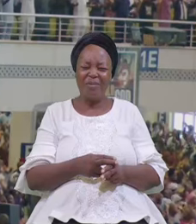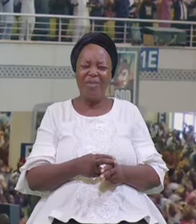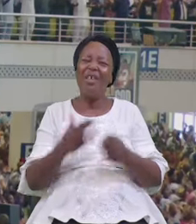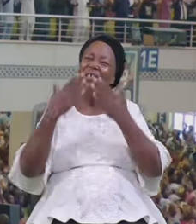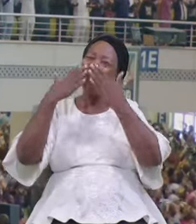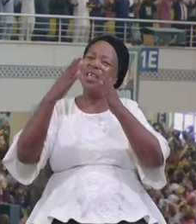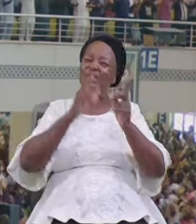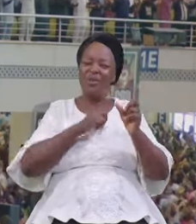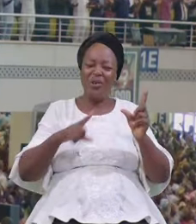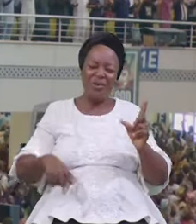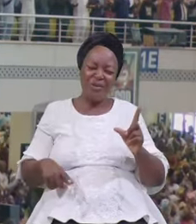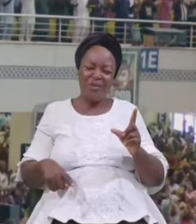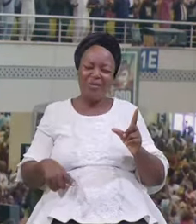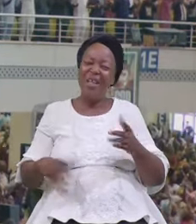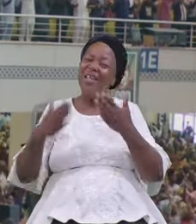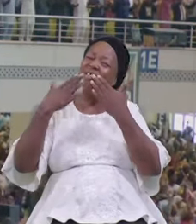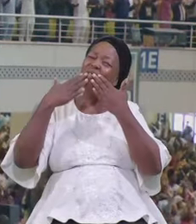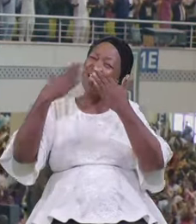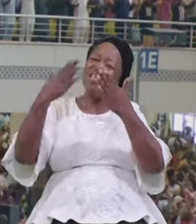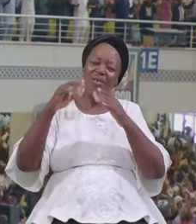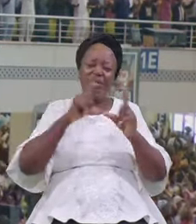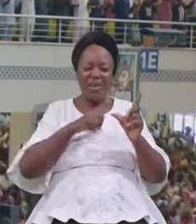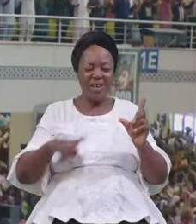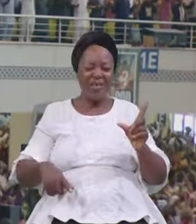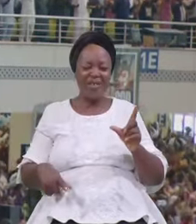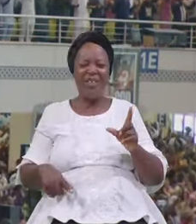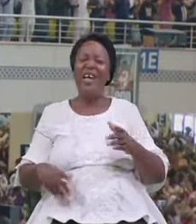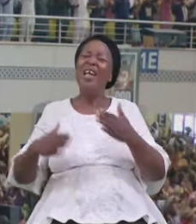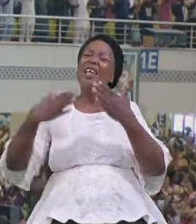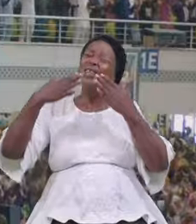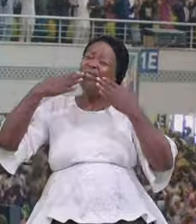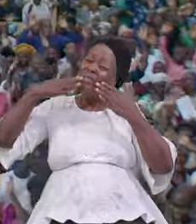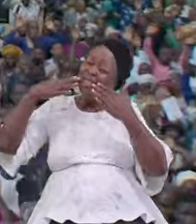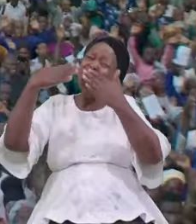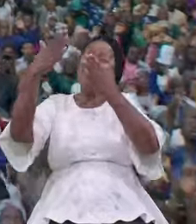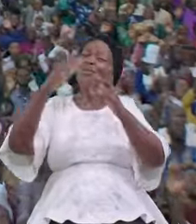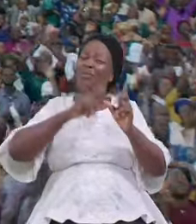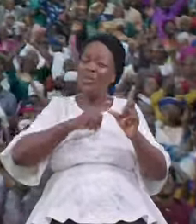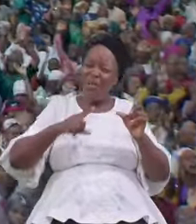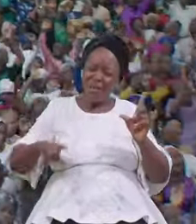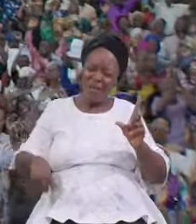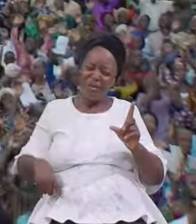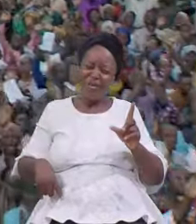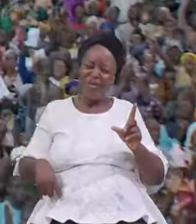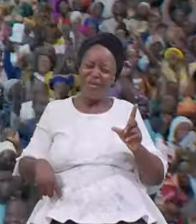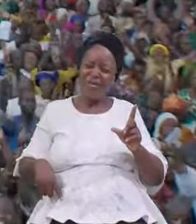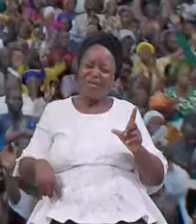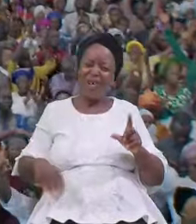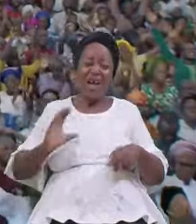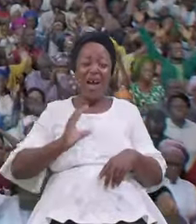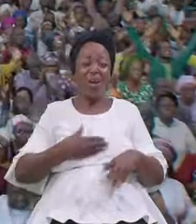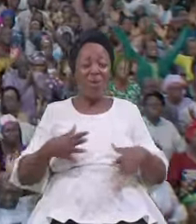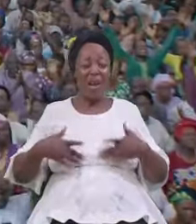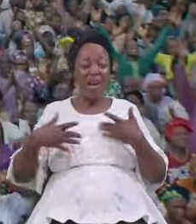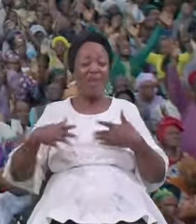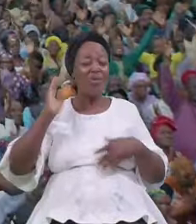Thank you, Lord. Thank you, Lord. Thank you, Lord. Our lives